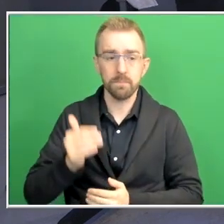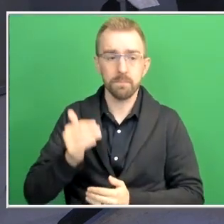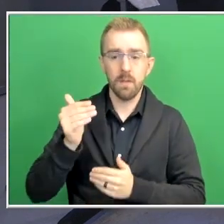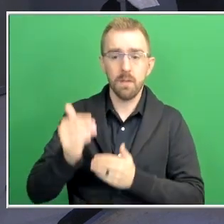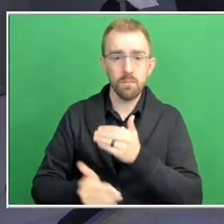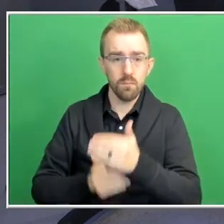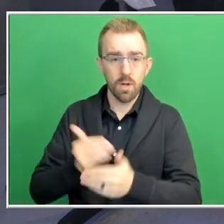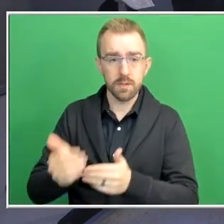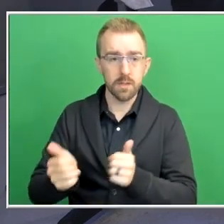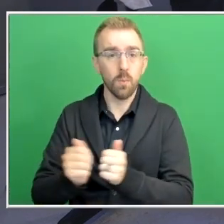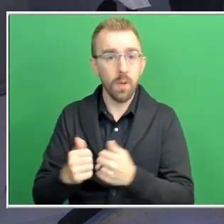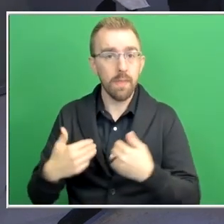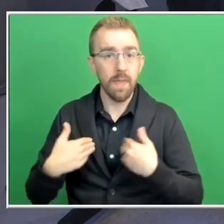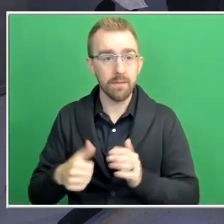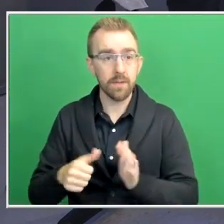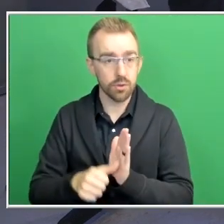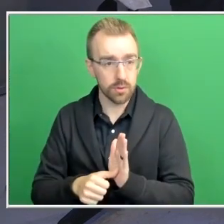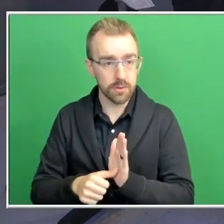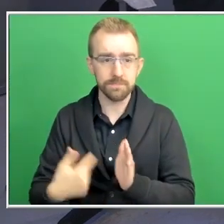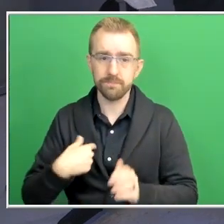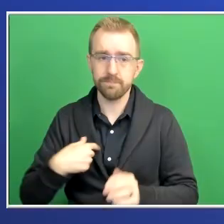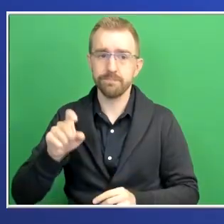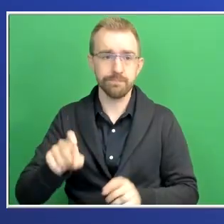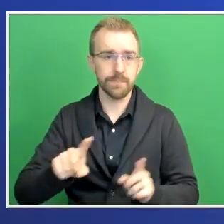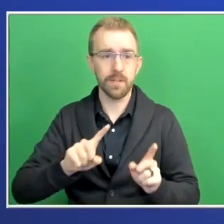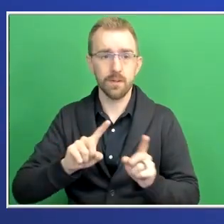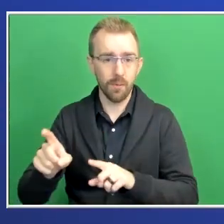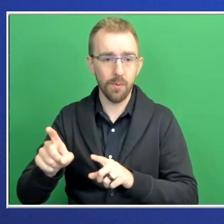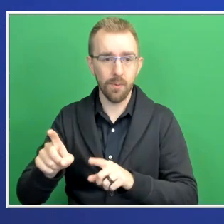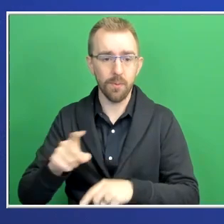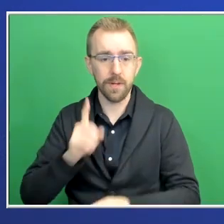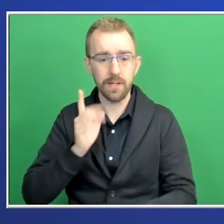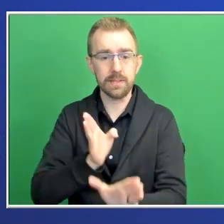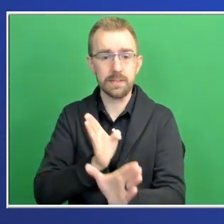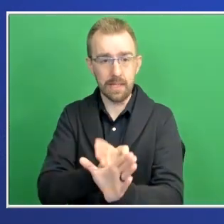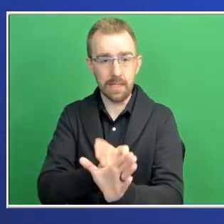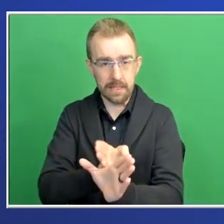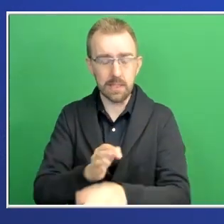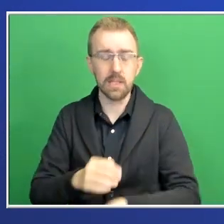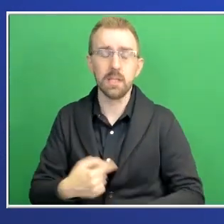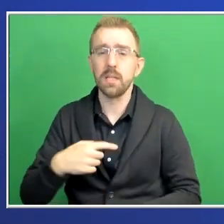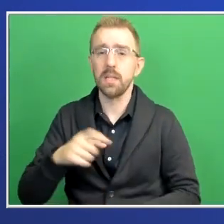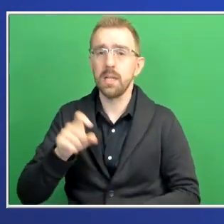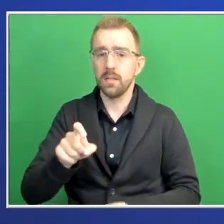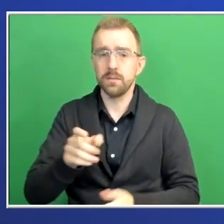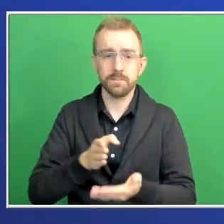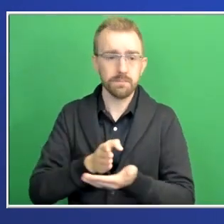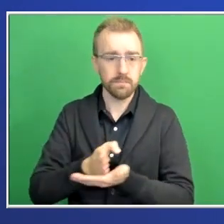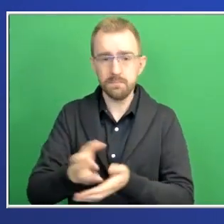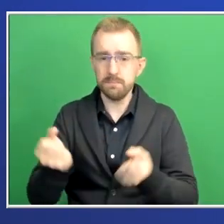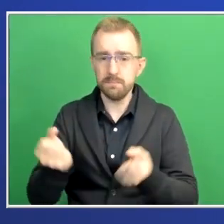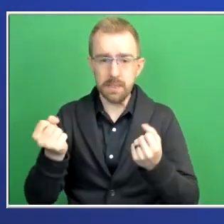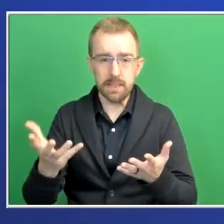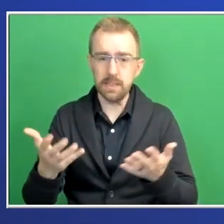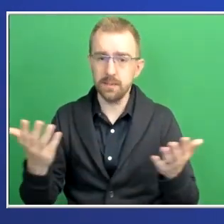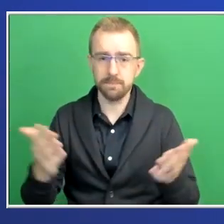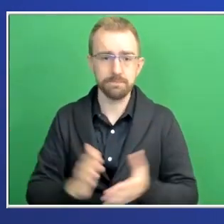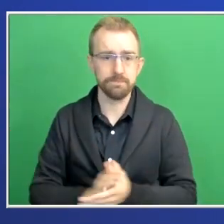having the surgery? Yeah. I had to go through the psych. I had to go through many,